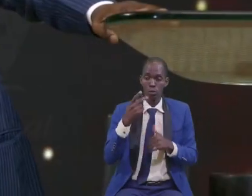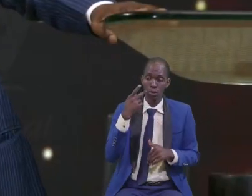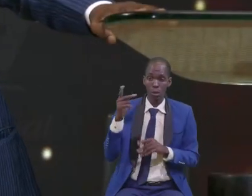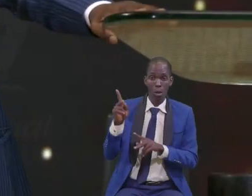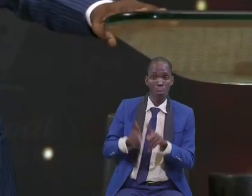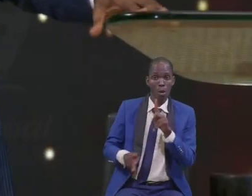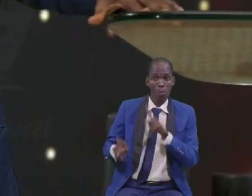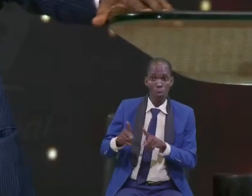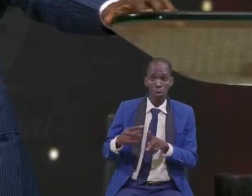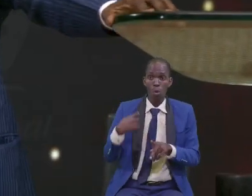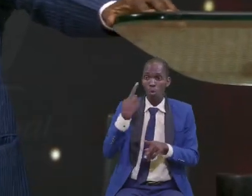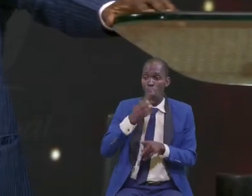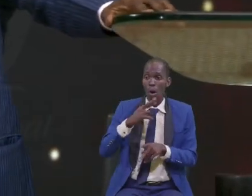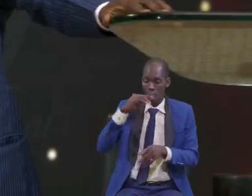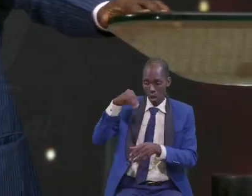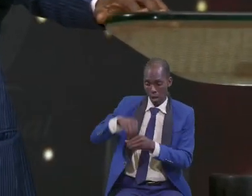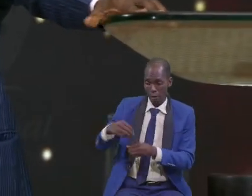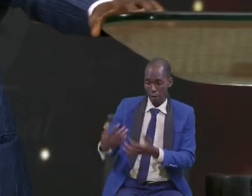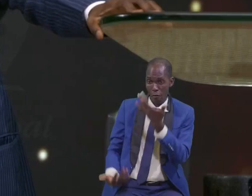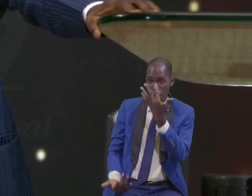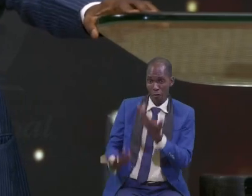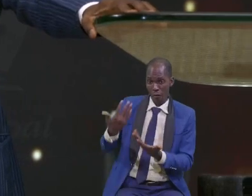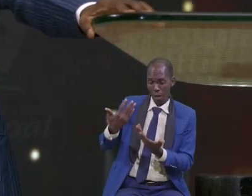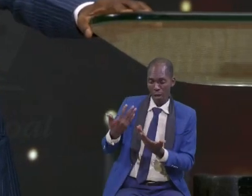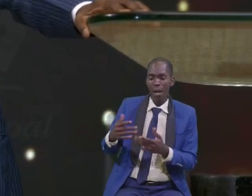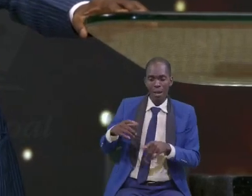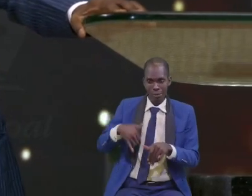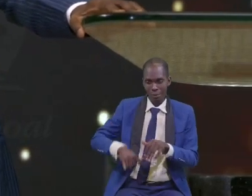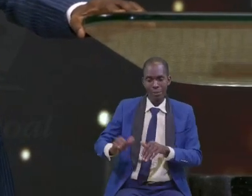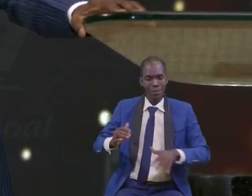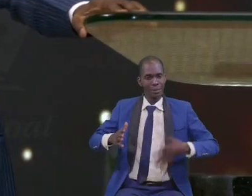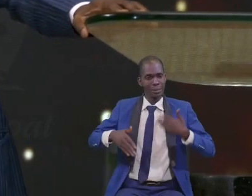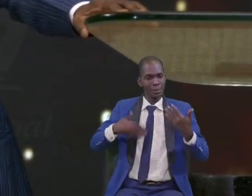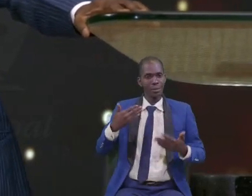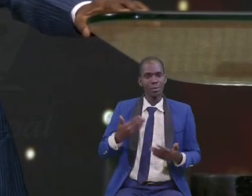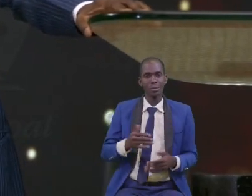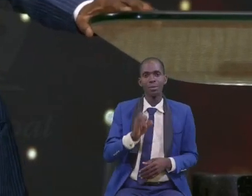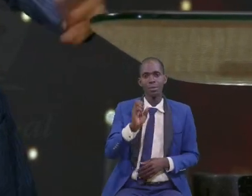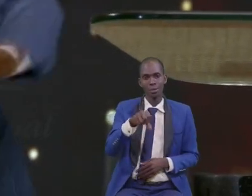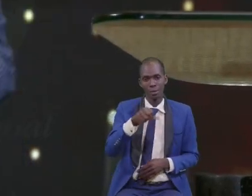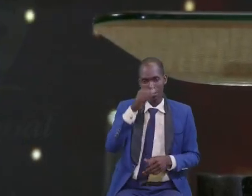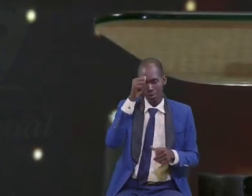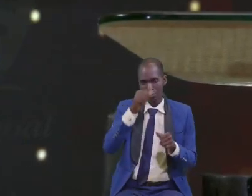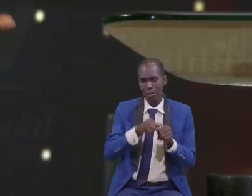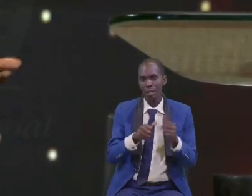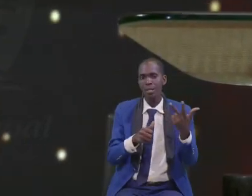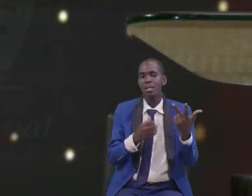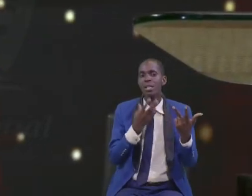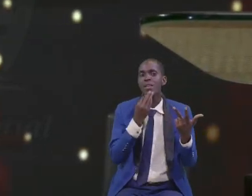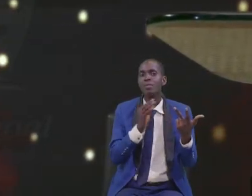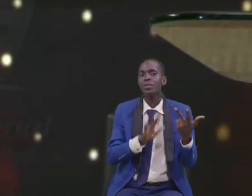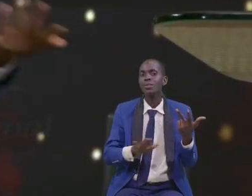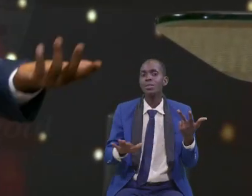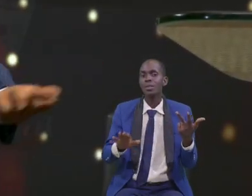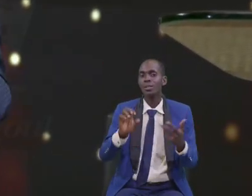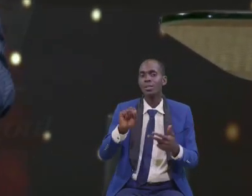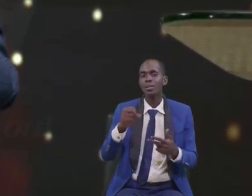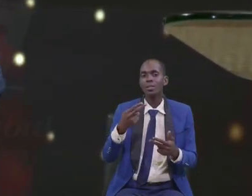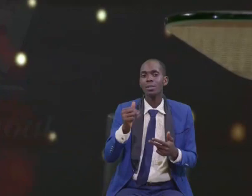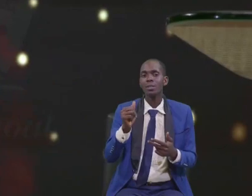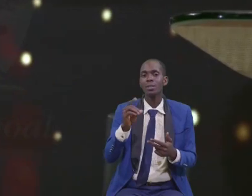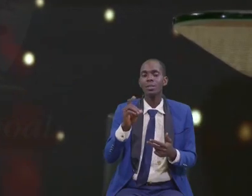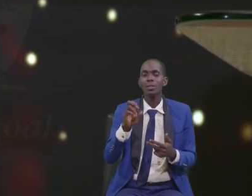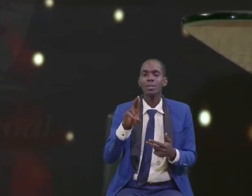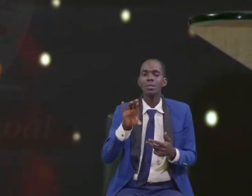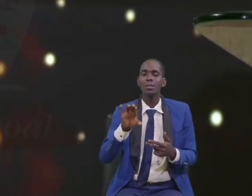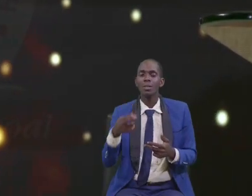who rejoice when they're in the fire? Shadrach, Meshach, and Abednego. Because the Lord Jesus Christ